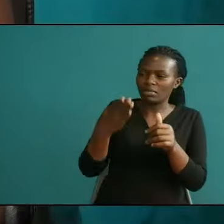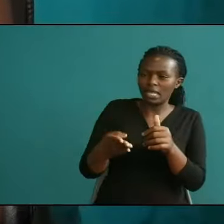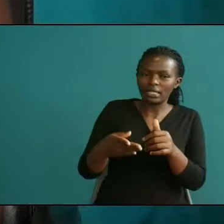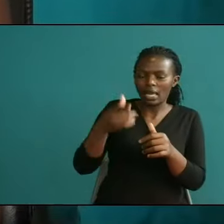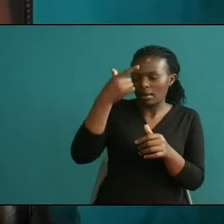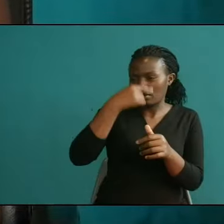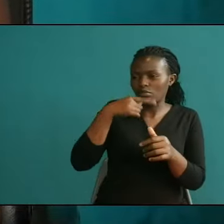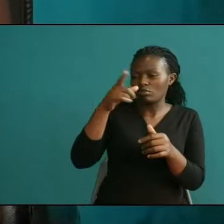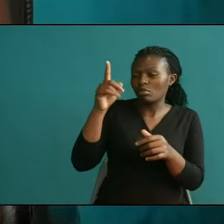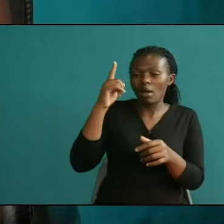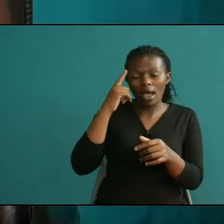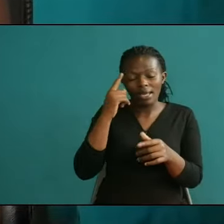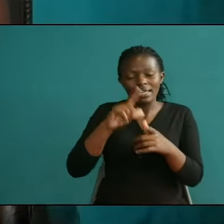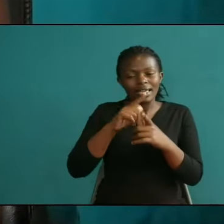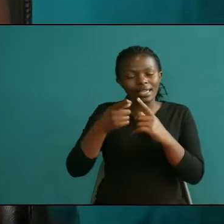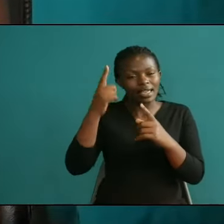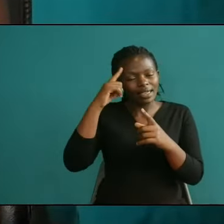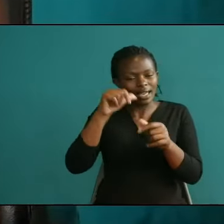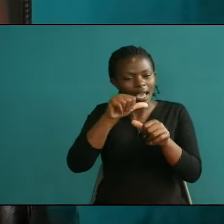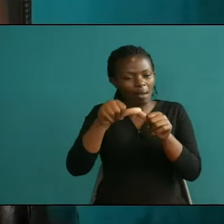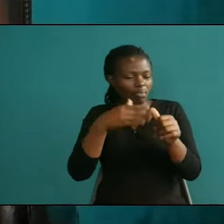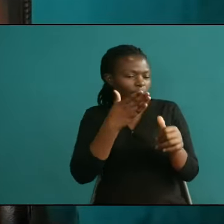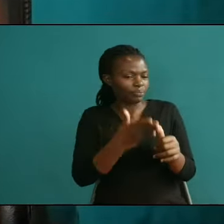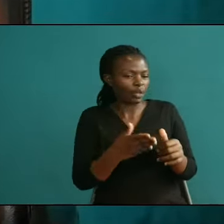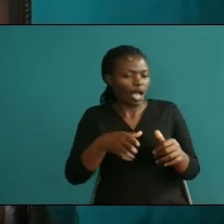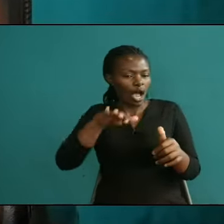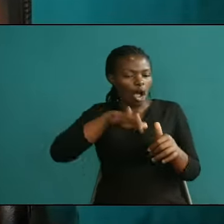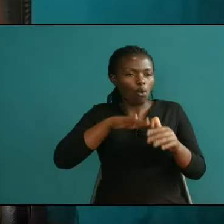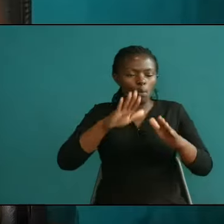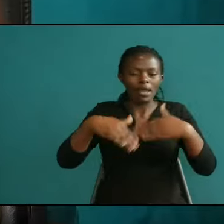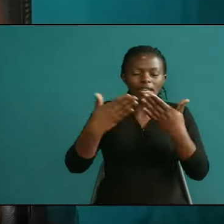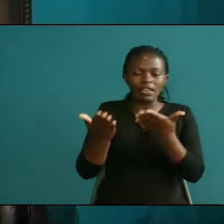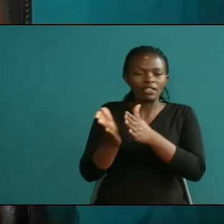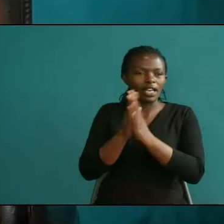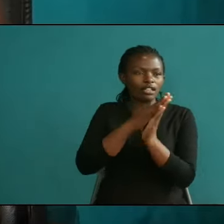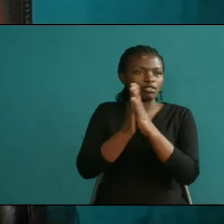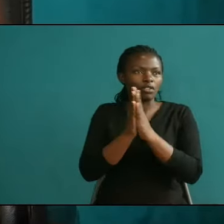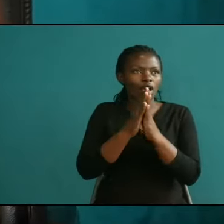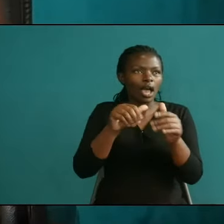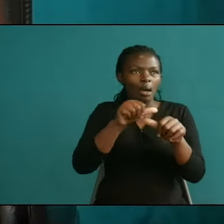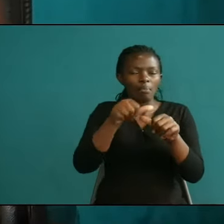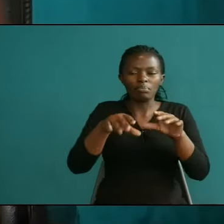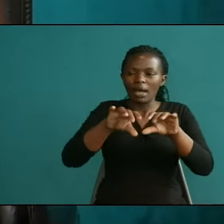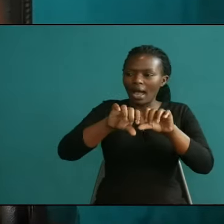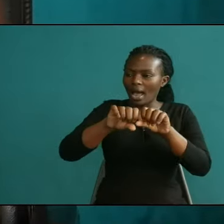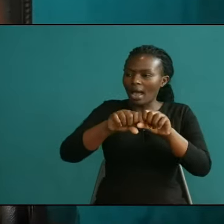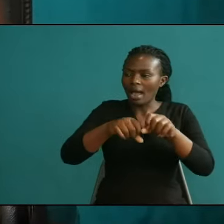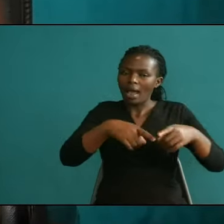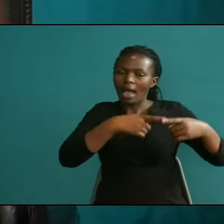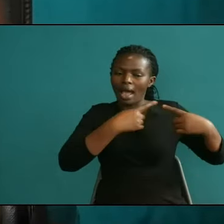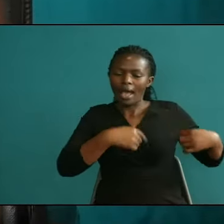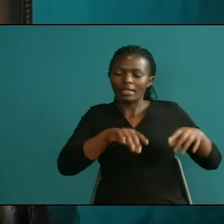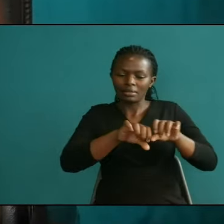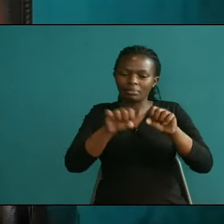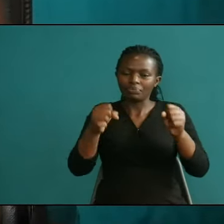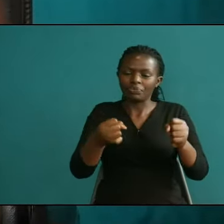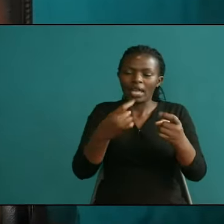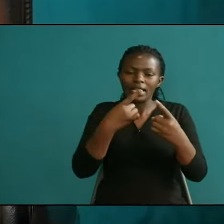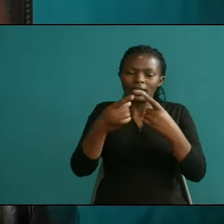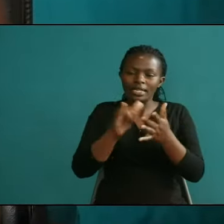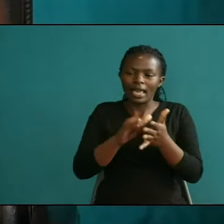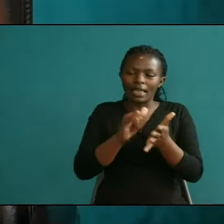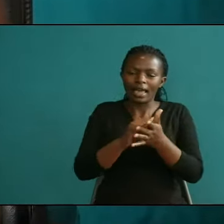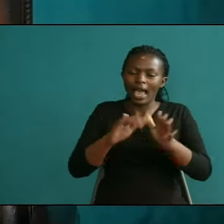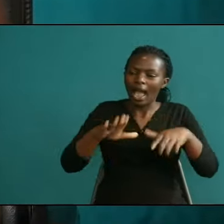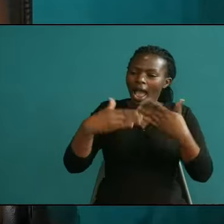this. A woman shares her heartbreaking story in a banquet in Seattle. She told how John Hage had murdered